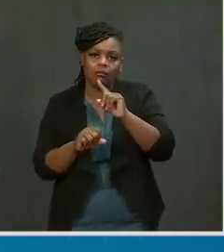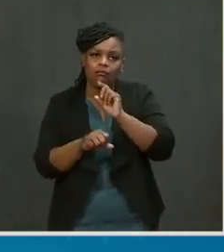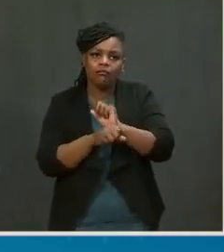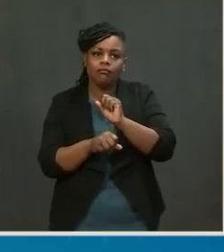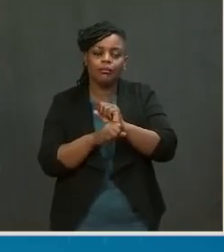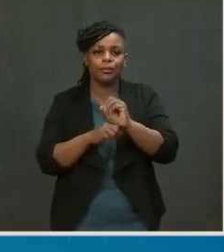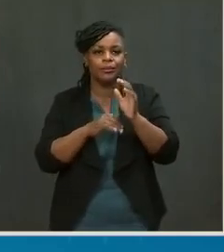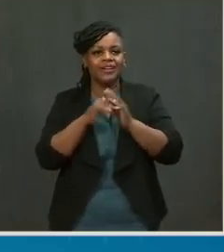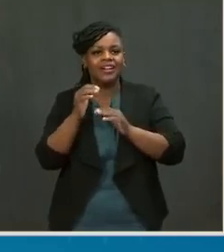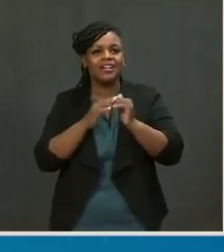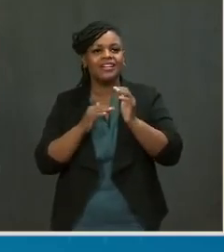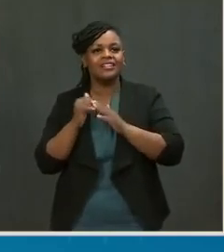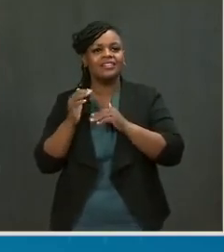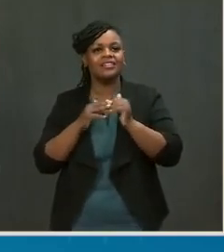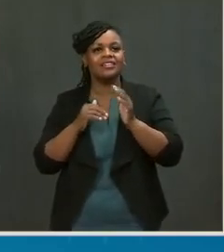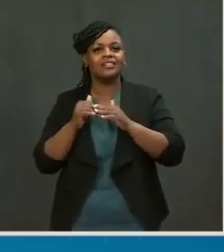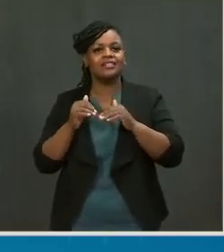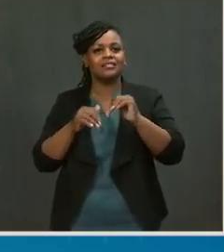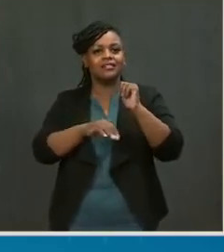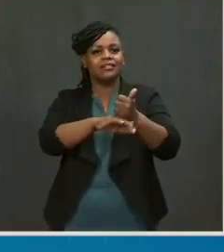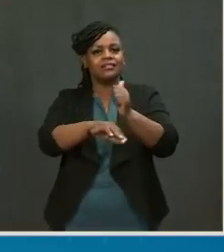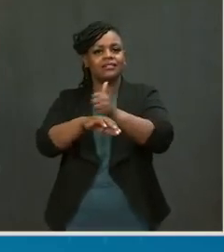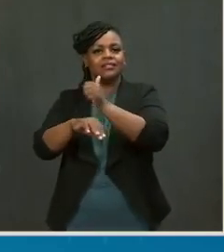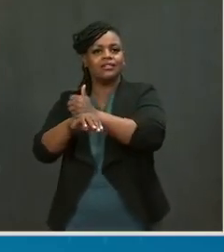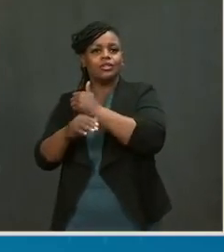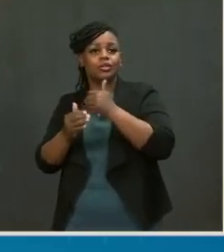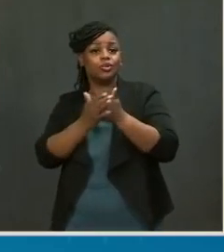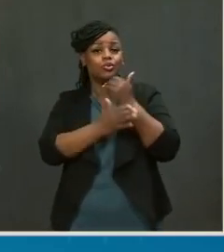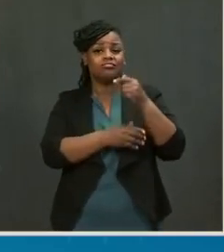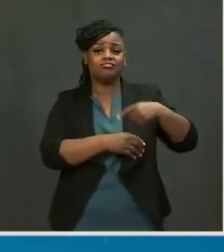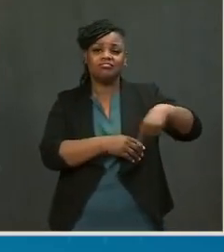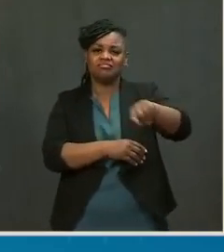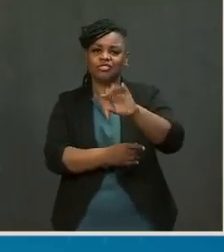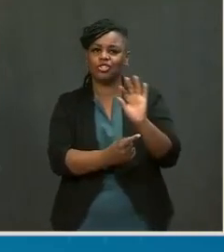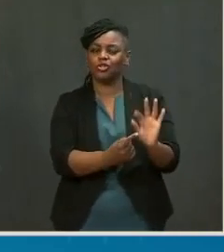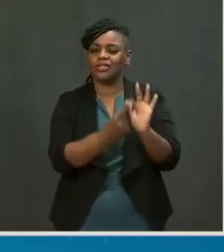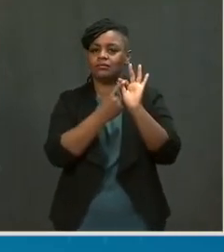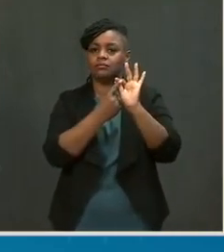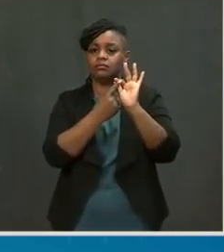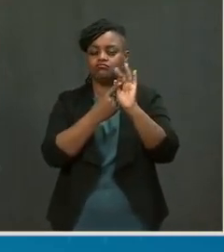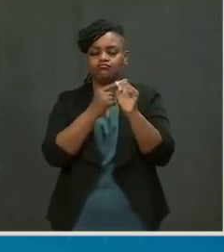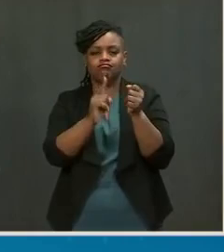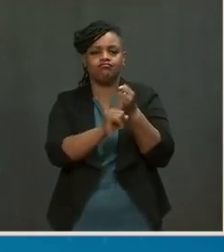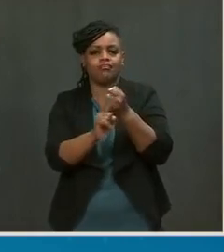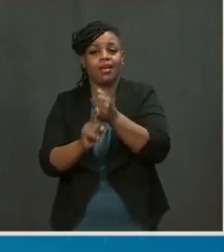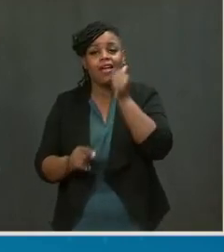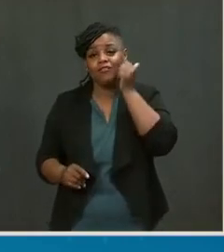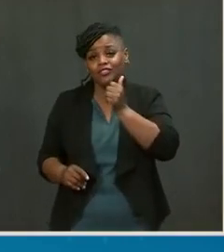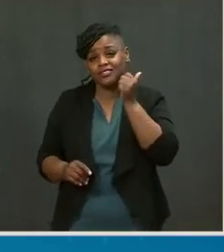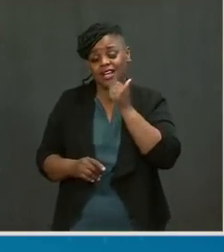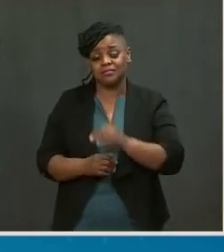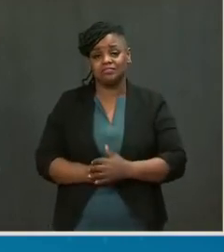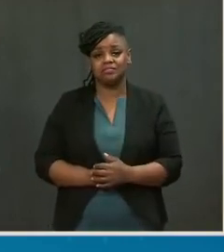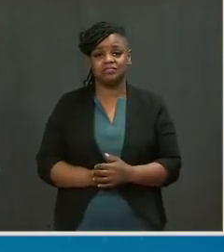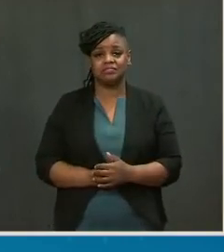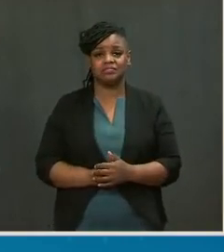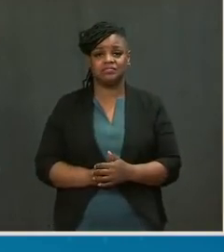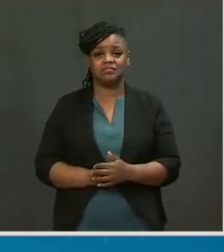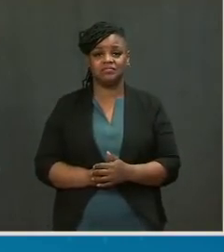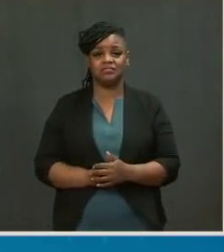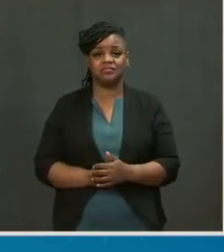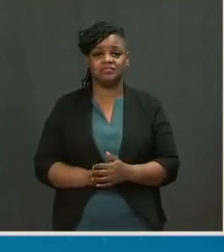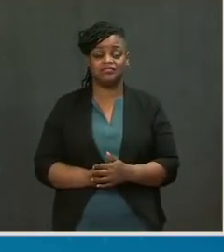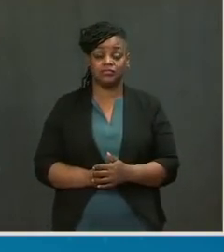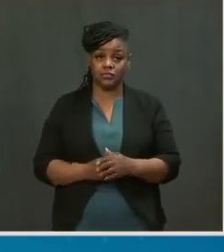project, and I love it. It's different every day. I'm grateful for the opportunity to grow from an electrician to a